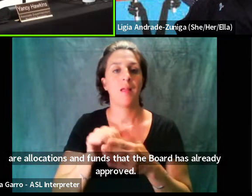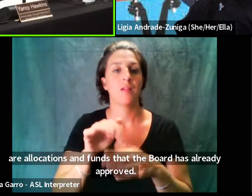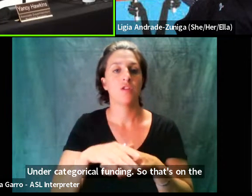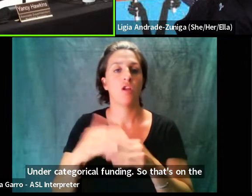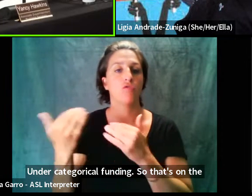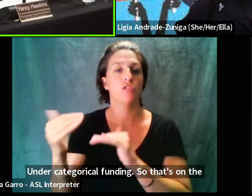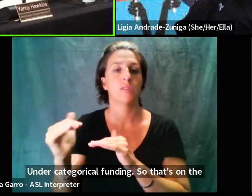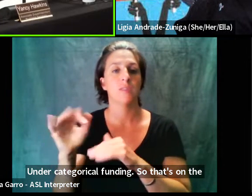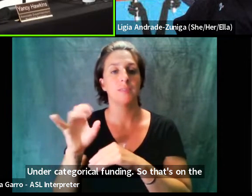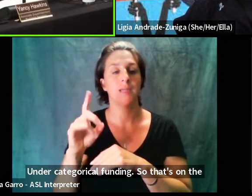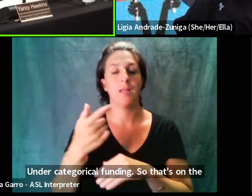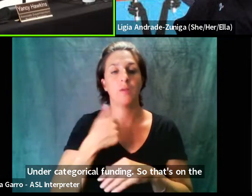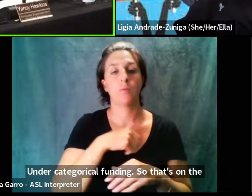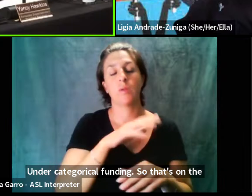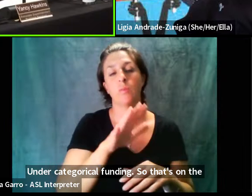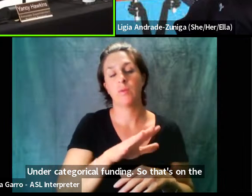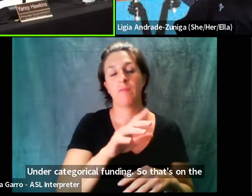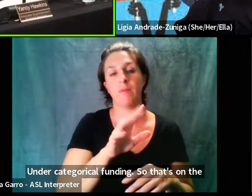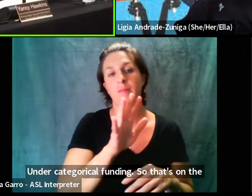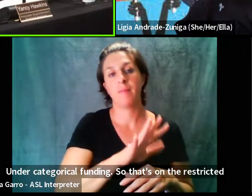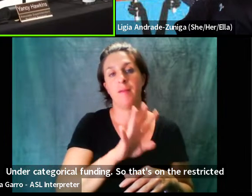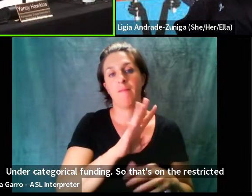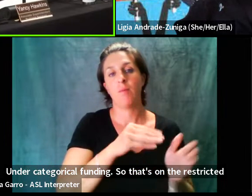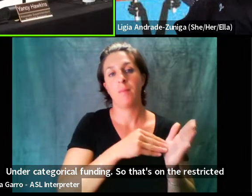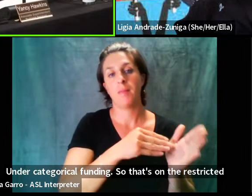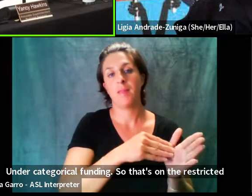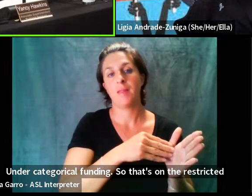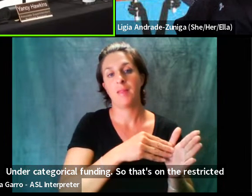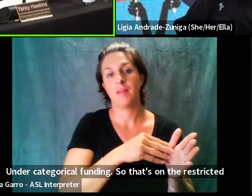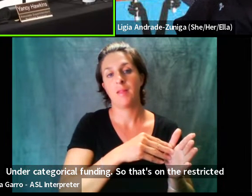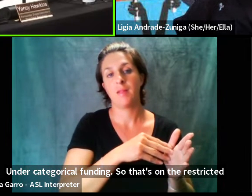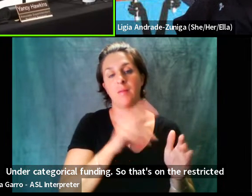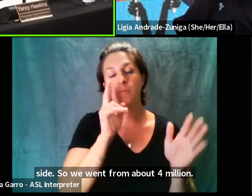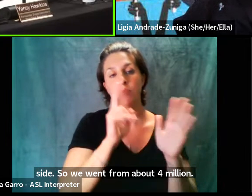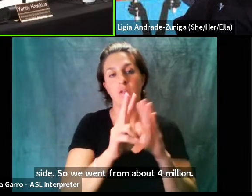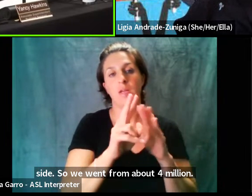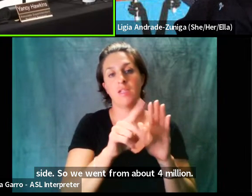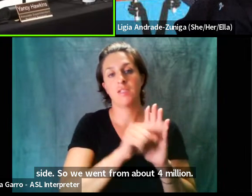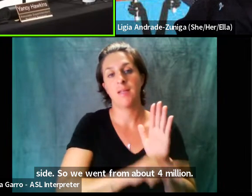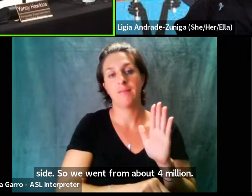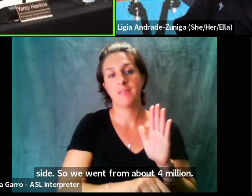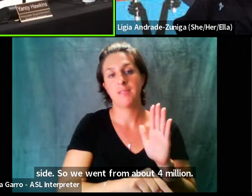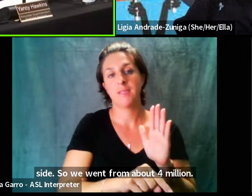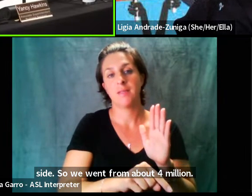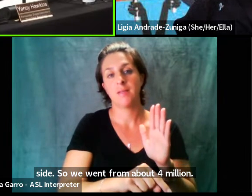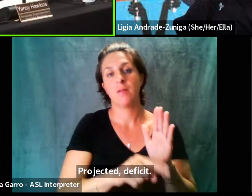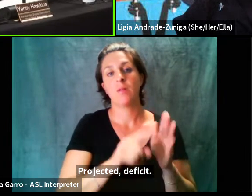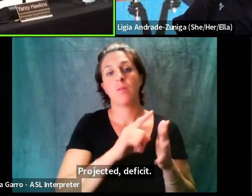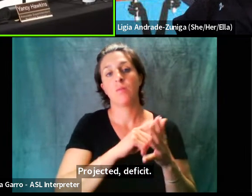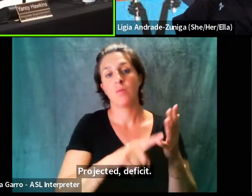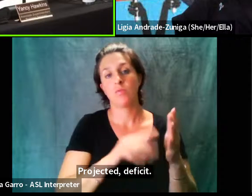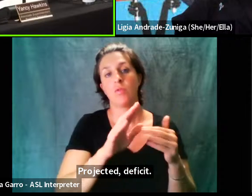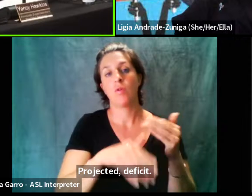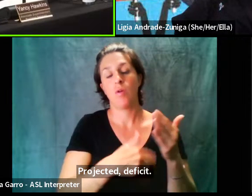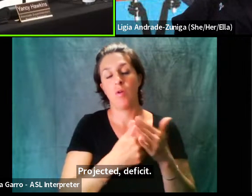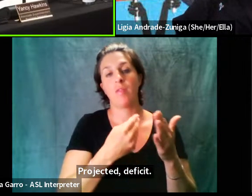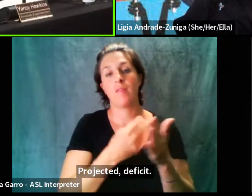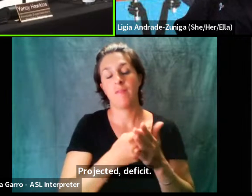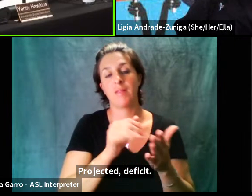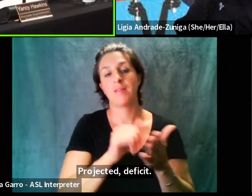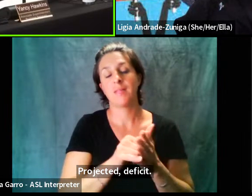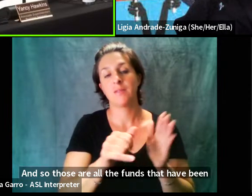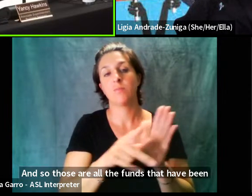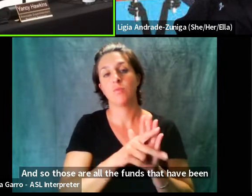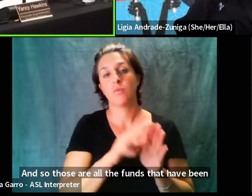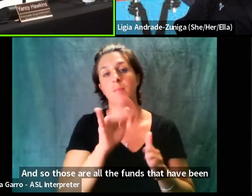side. So we went from about $4 million projected deficit And so those are all the funds that have been approved by the